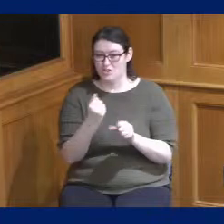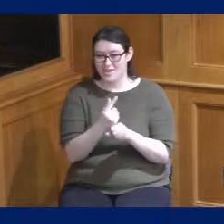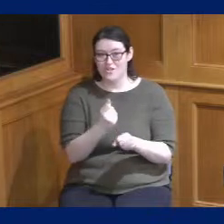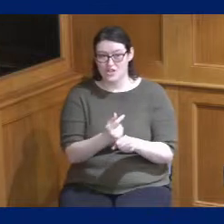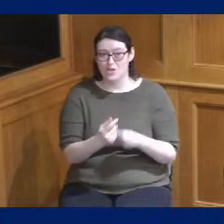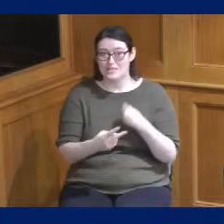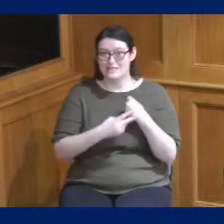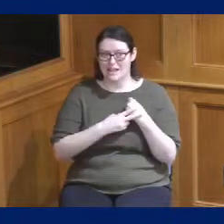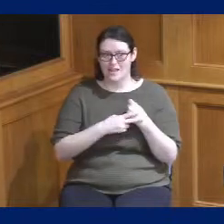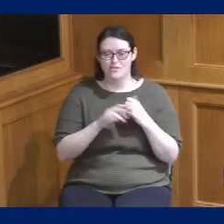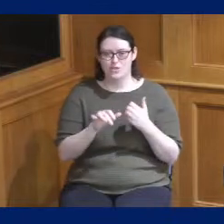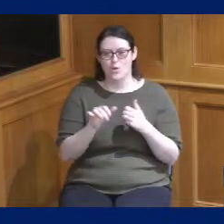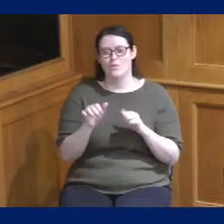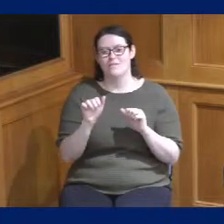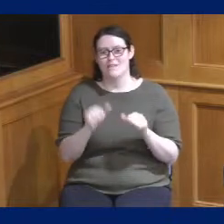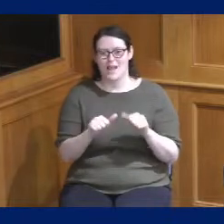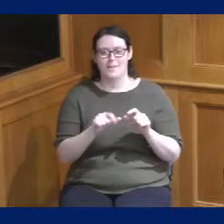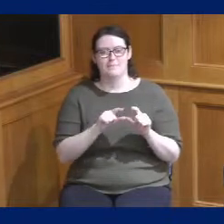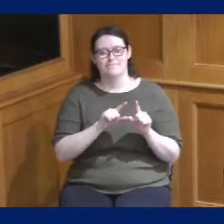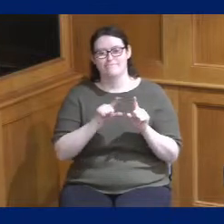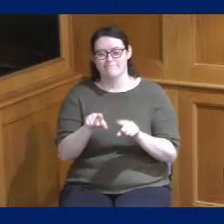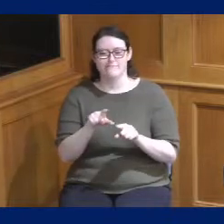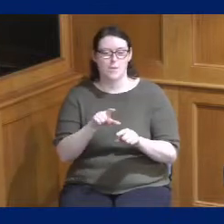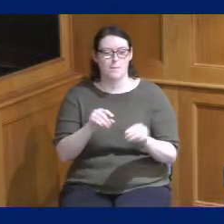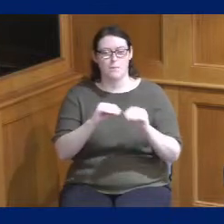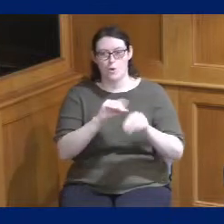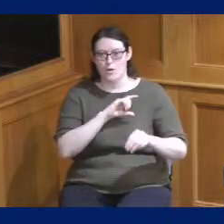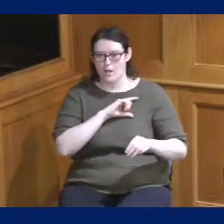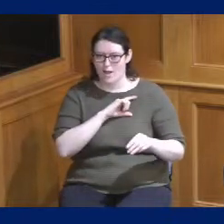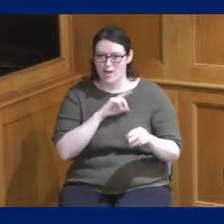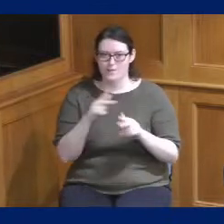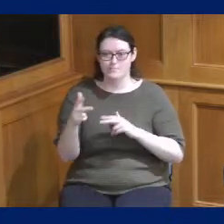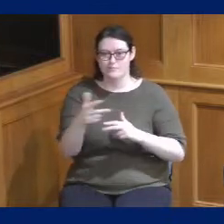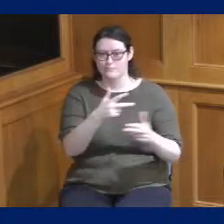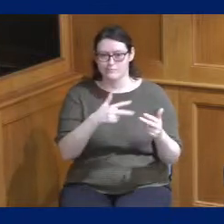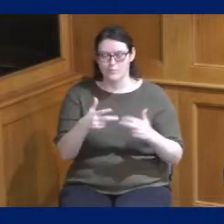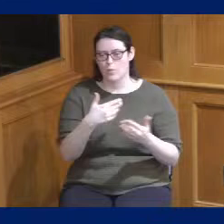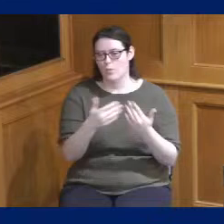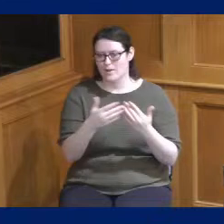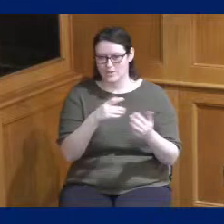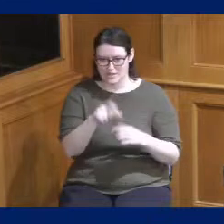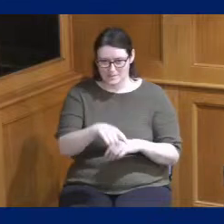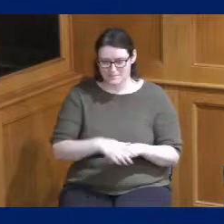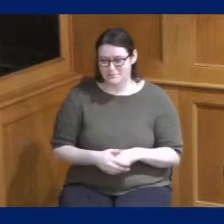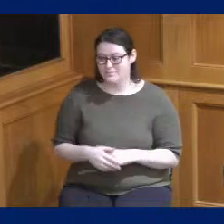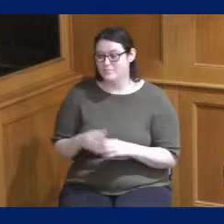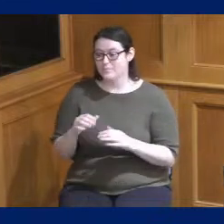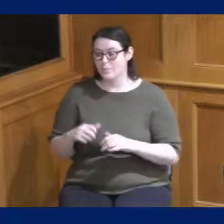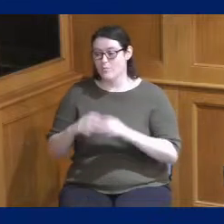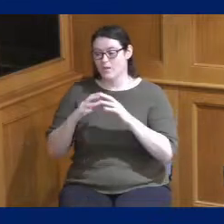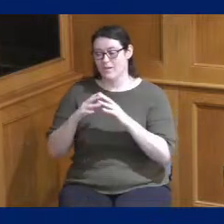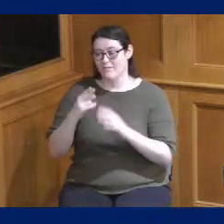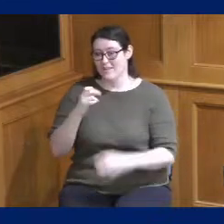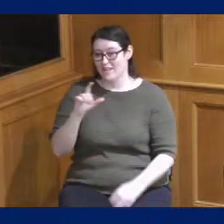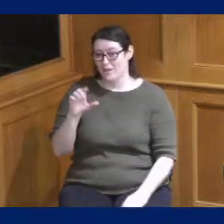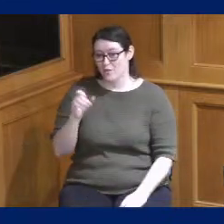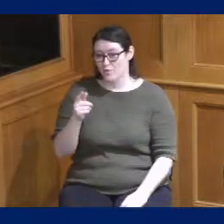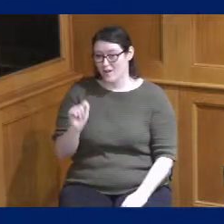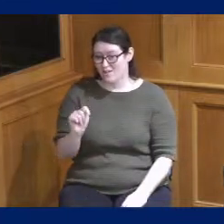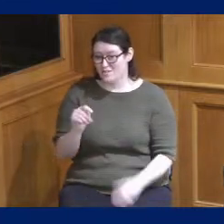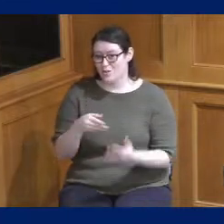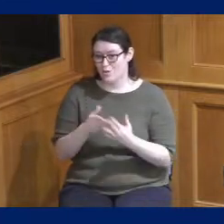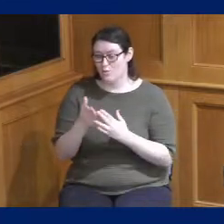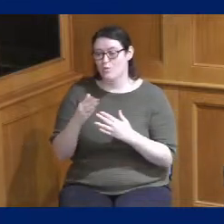public safety forces on the street. The budget reinitiates operations at Hillcrest through juvenile court, funds the